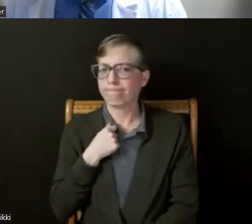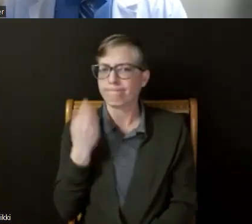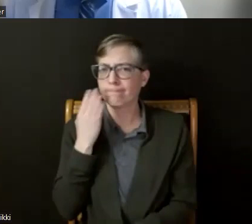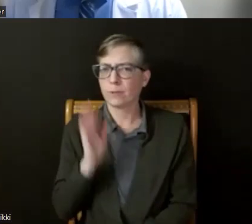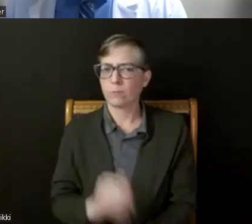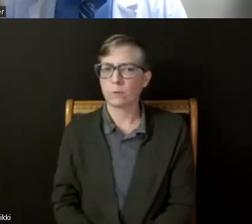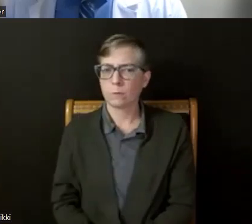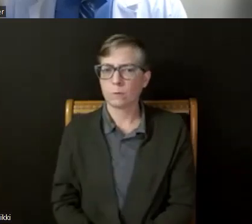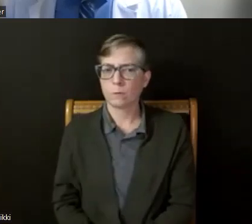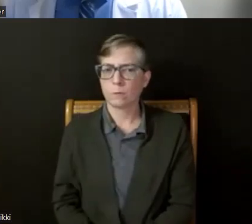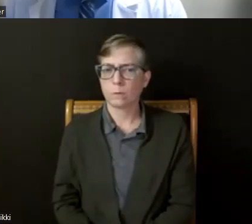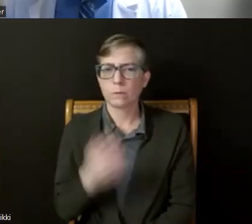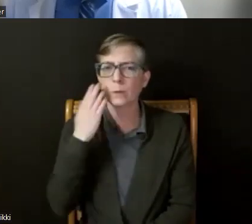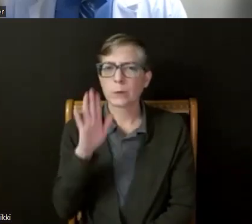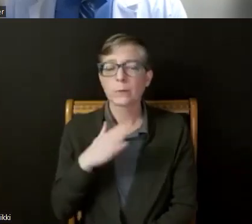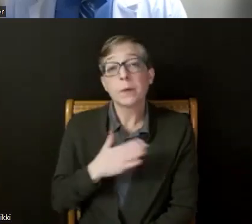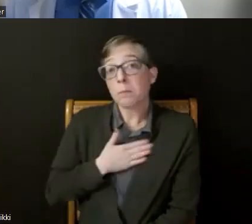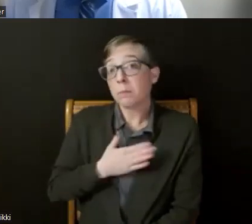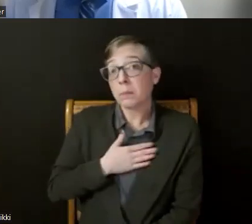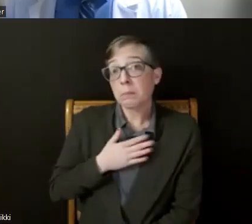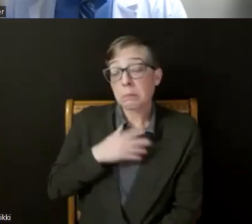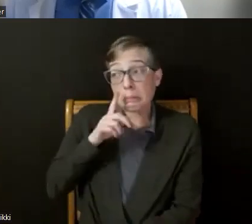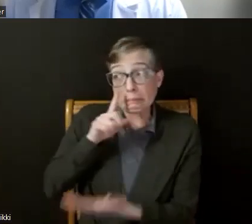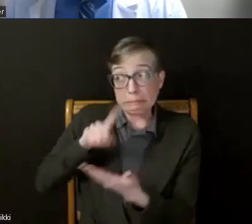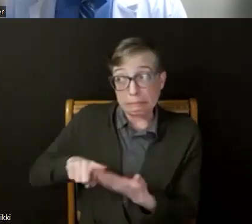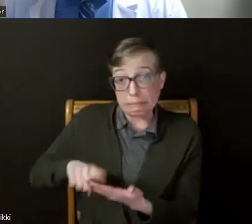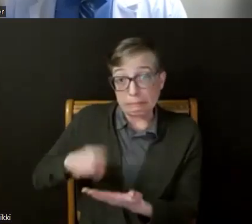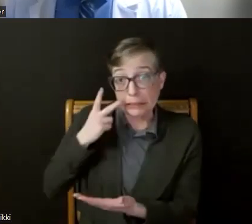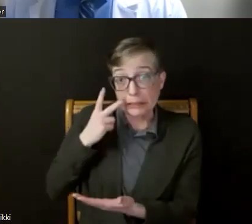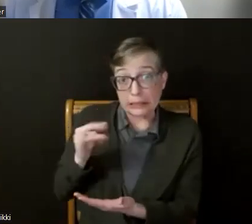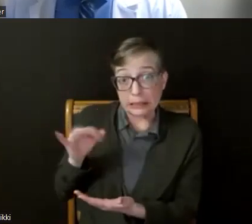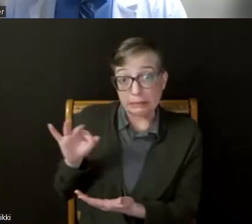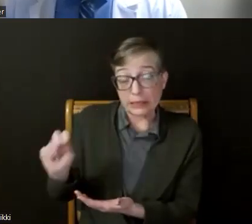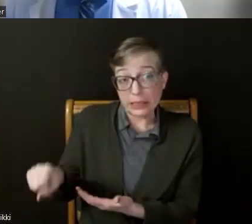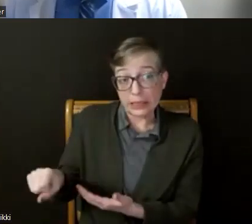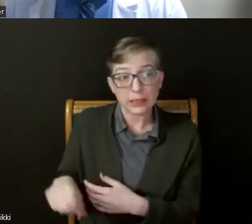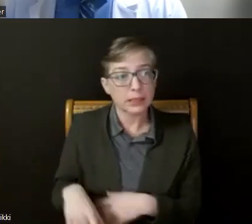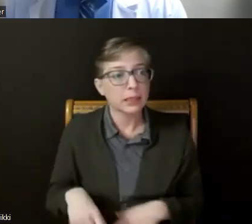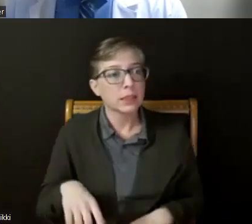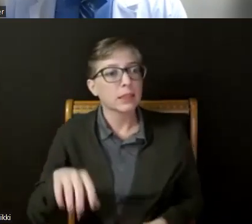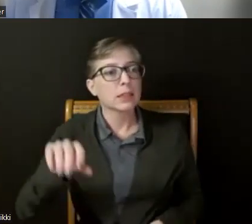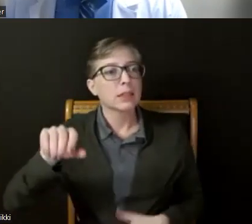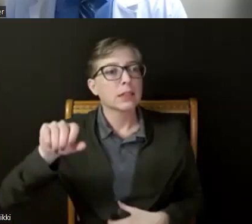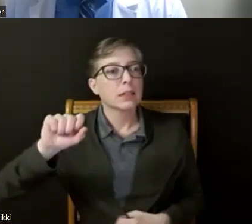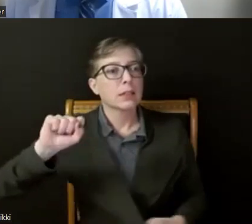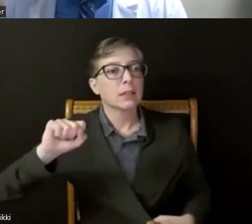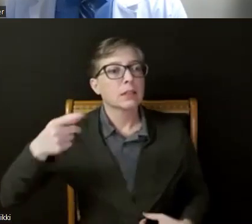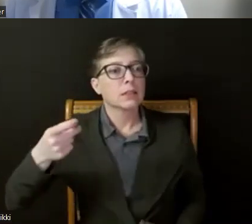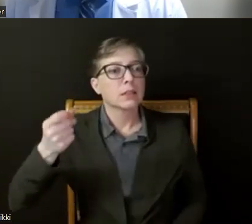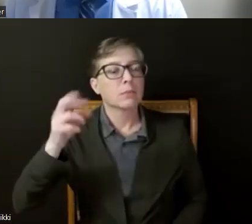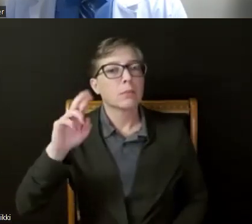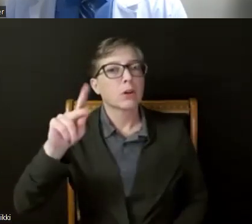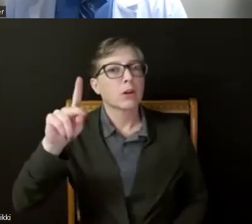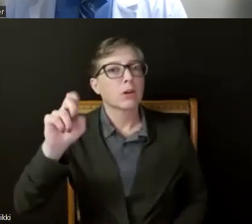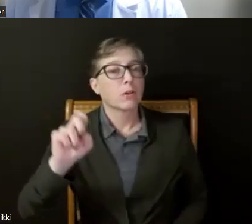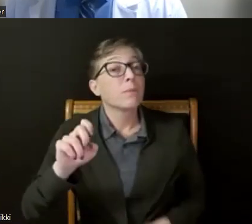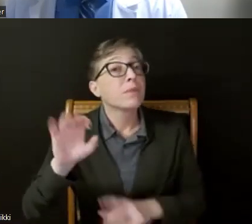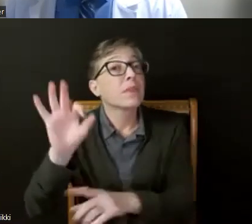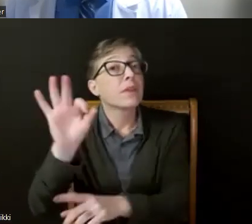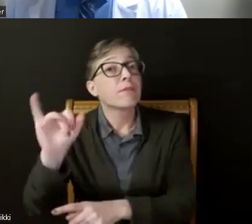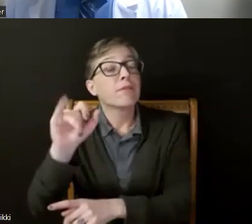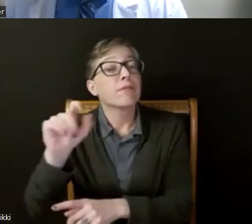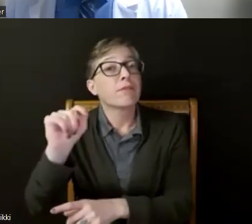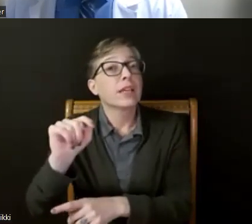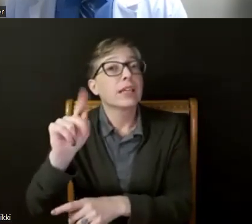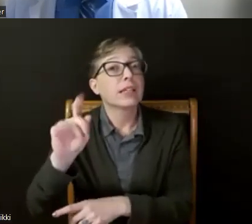but I'm happy to look into it. The fit kit that CSP sends out, the video is available